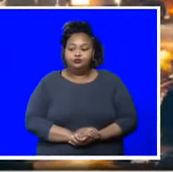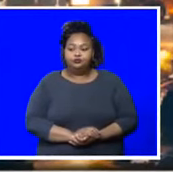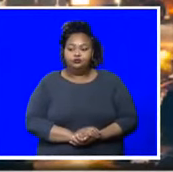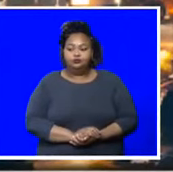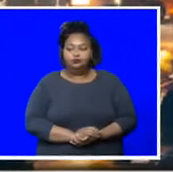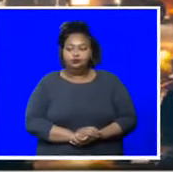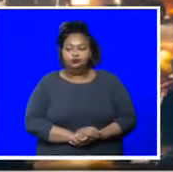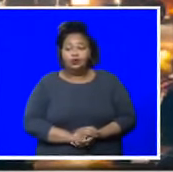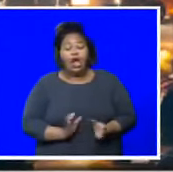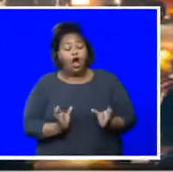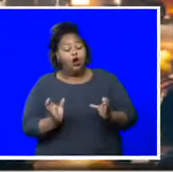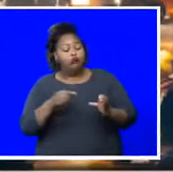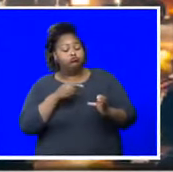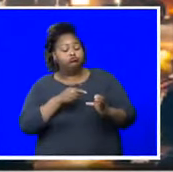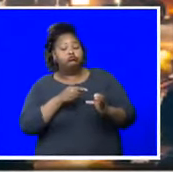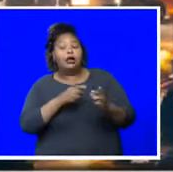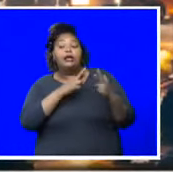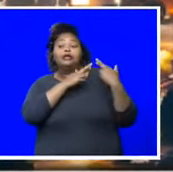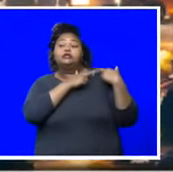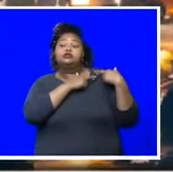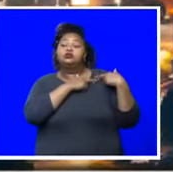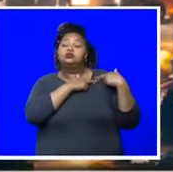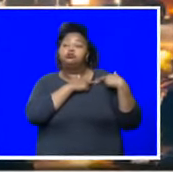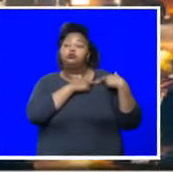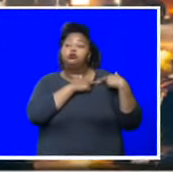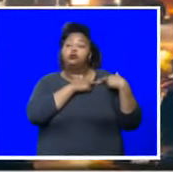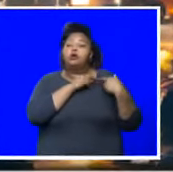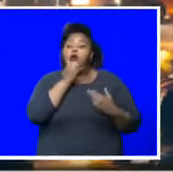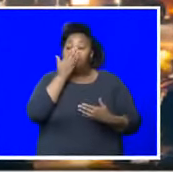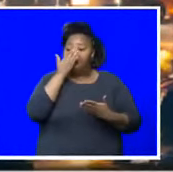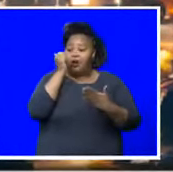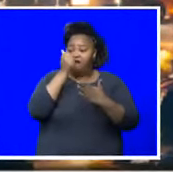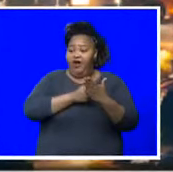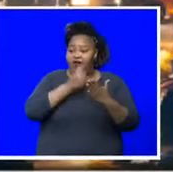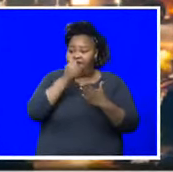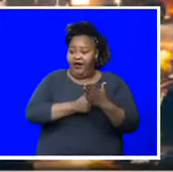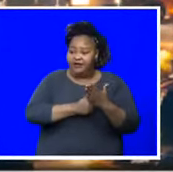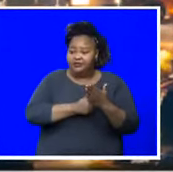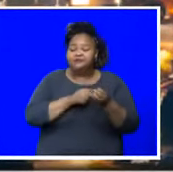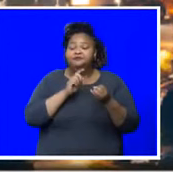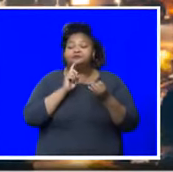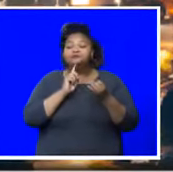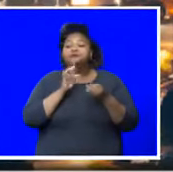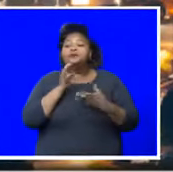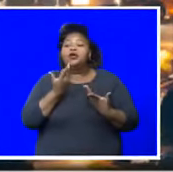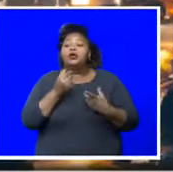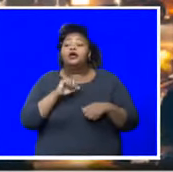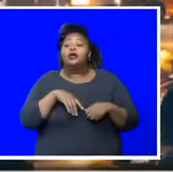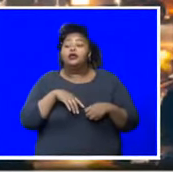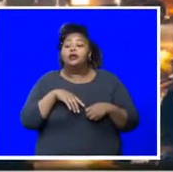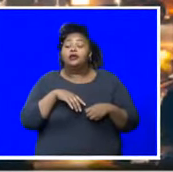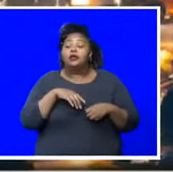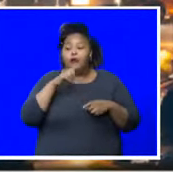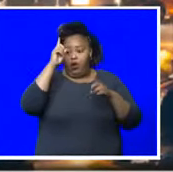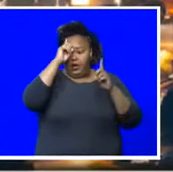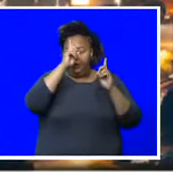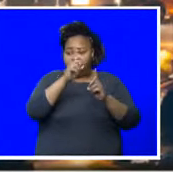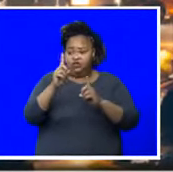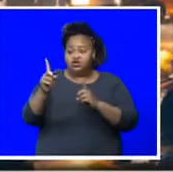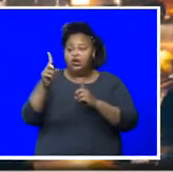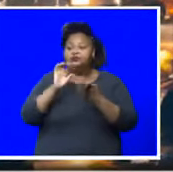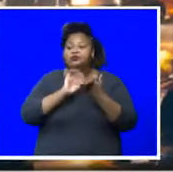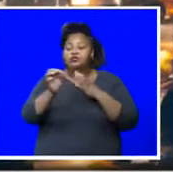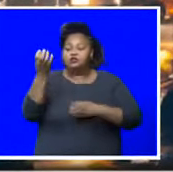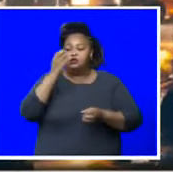Belibandla lelibuke ke kulwane ngohlaka le Anti-Corruption Commission bahlangene nabo othishela nhloko betikolo tesifundza saseshiselweni kanye